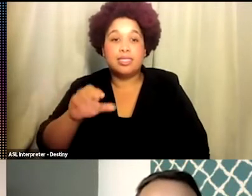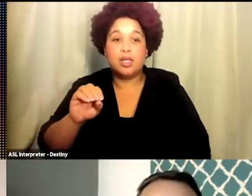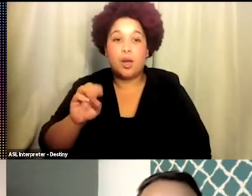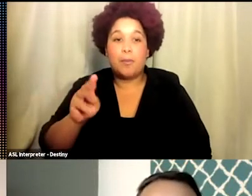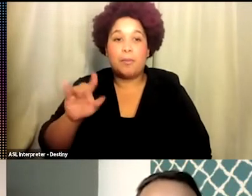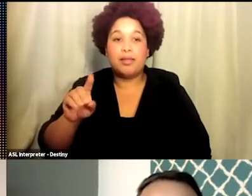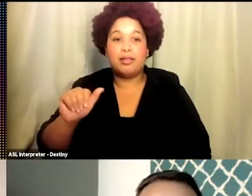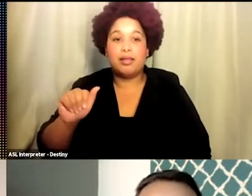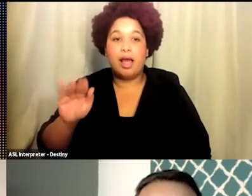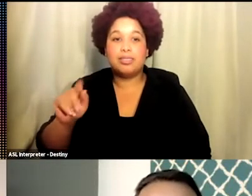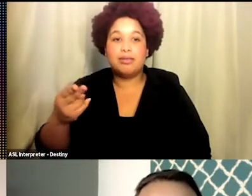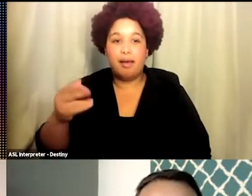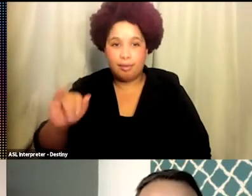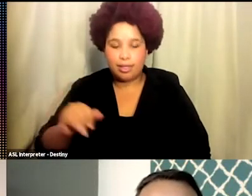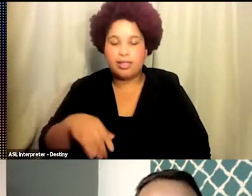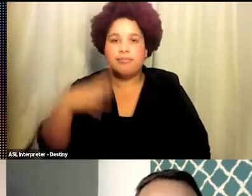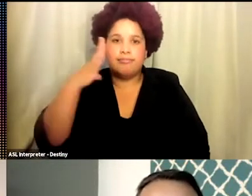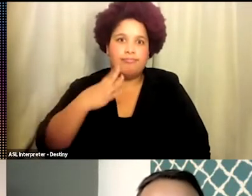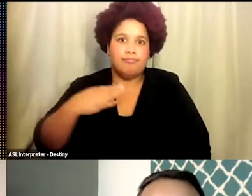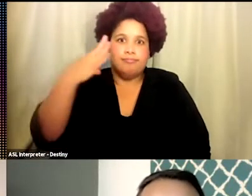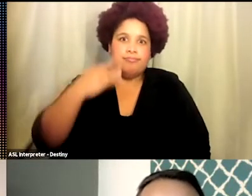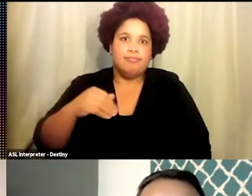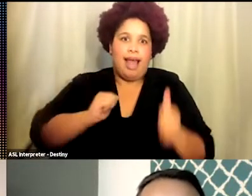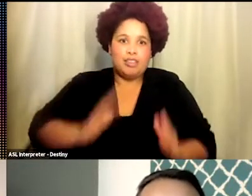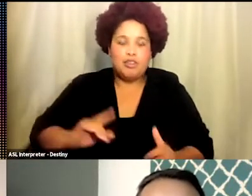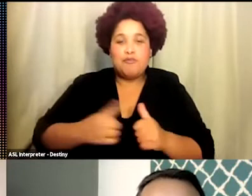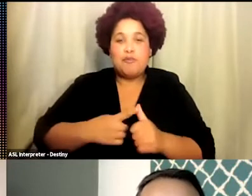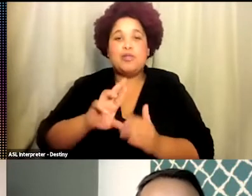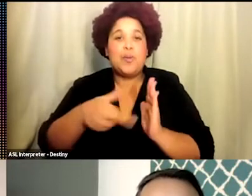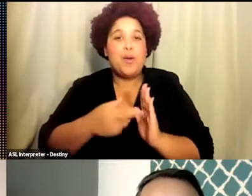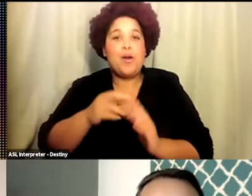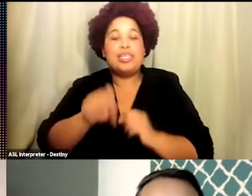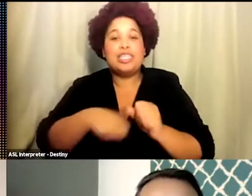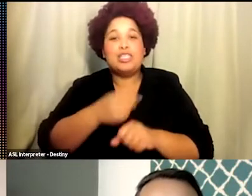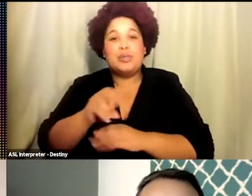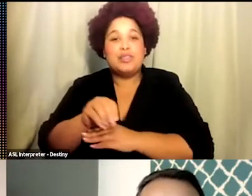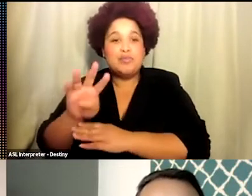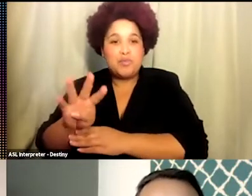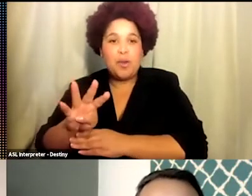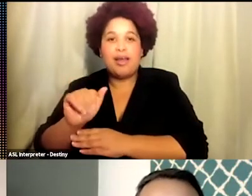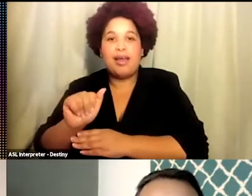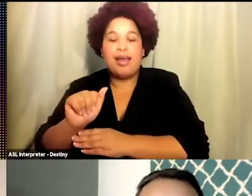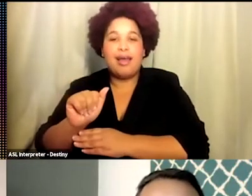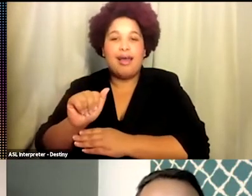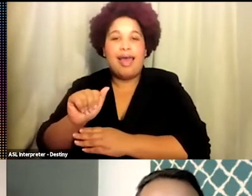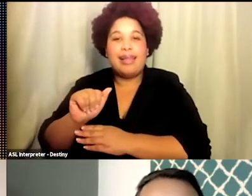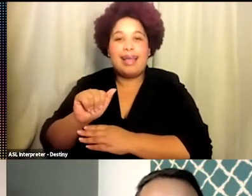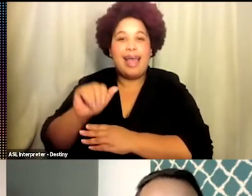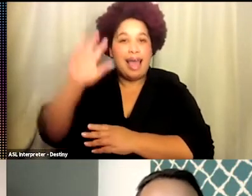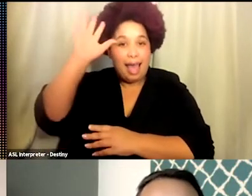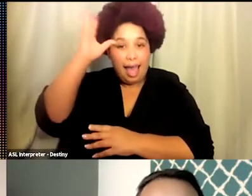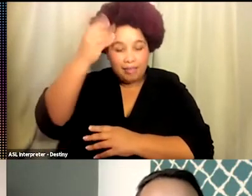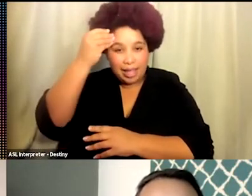is a seasoned actor who booked his first on-screen role in 2004 playing an Afghan interpreter on JAG,